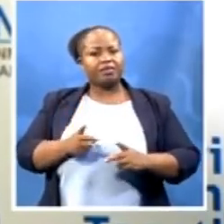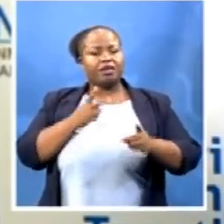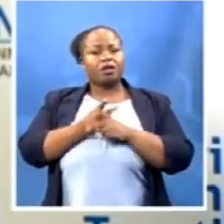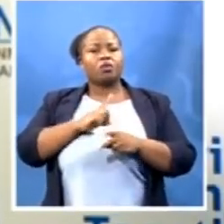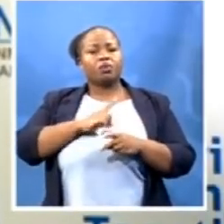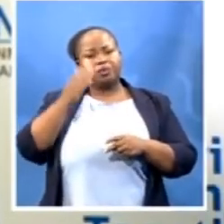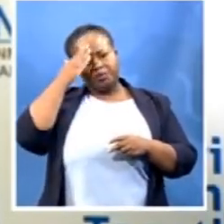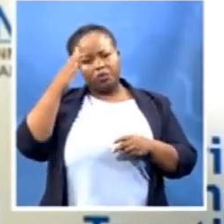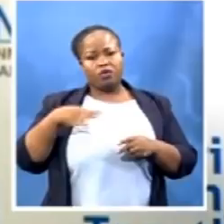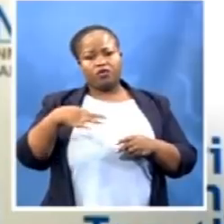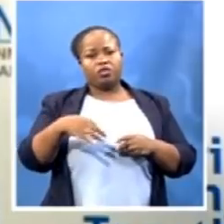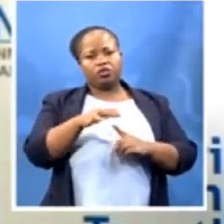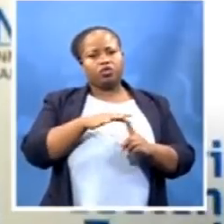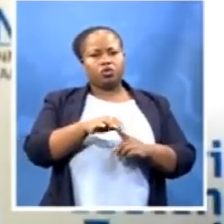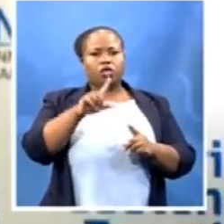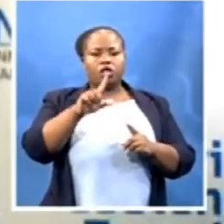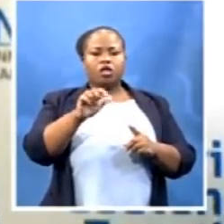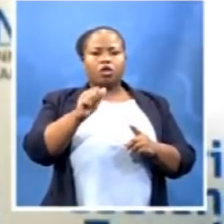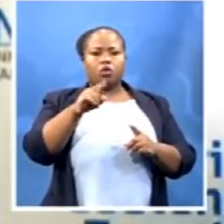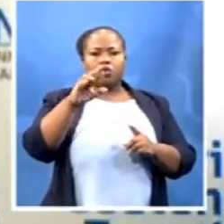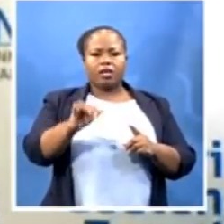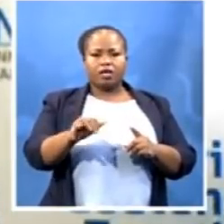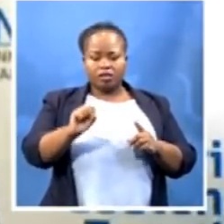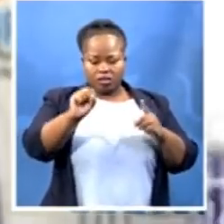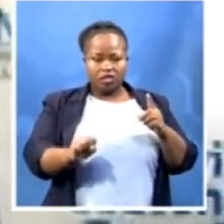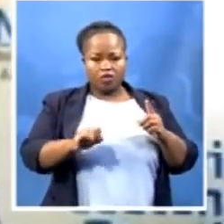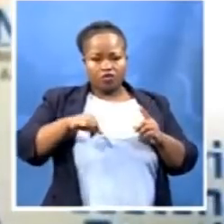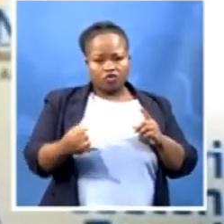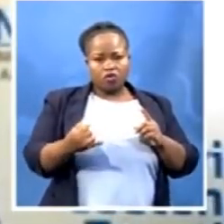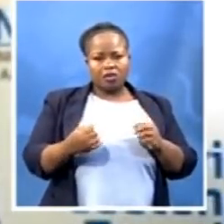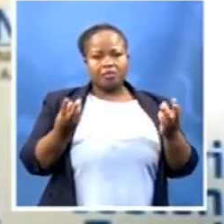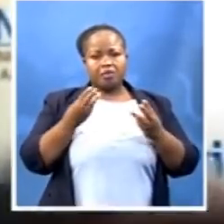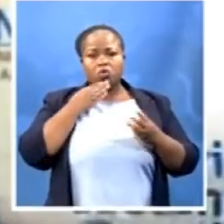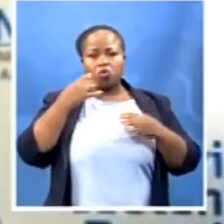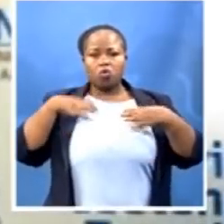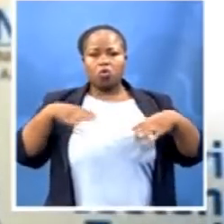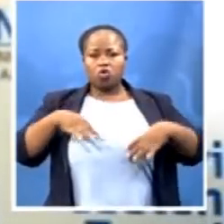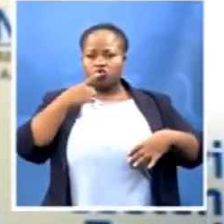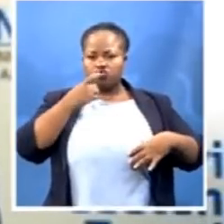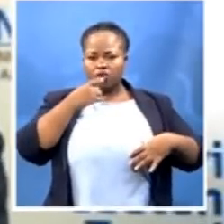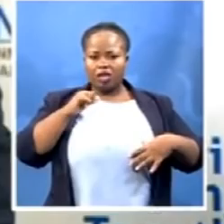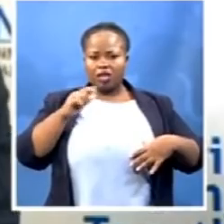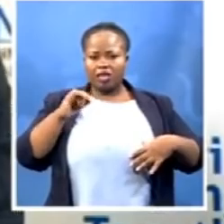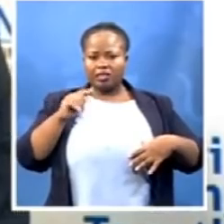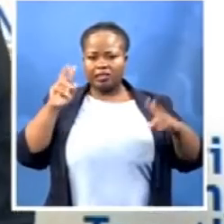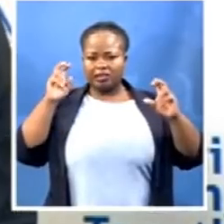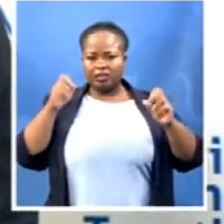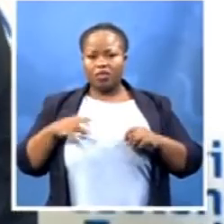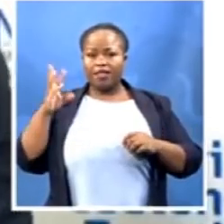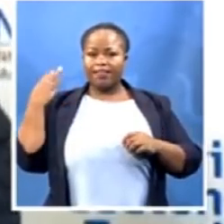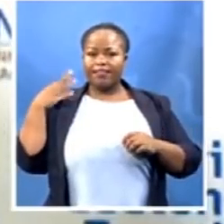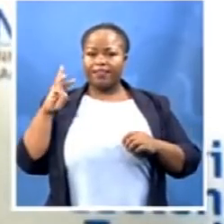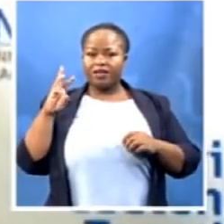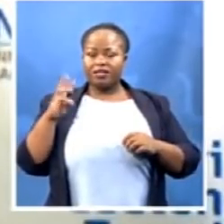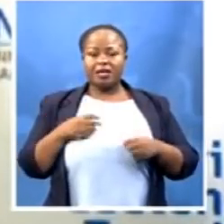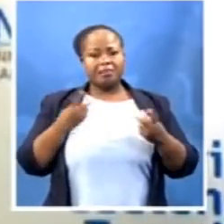Joburg, where the Red Ants carried out demolitions last week Thursday, there has been public outcry about the demolitions